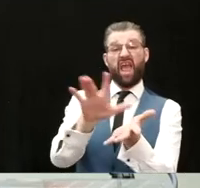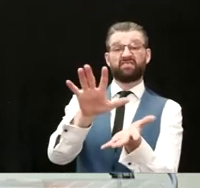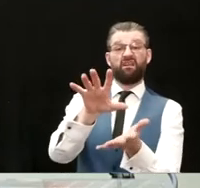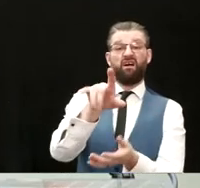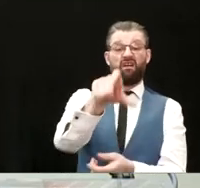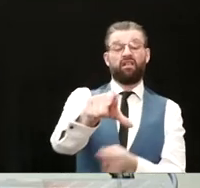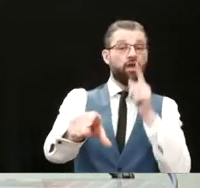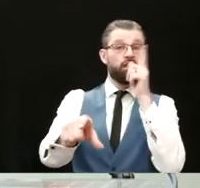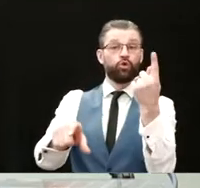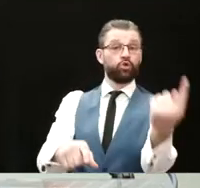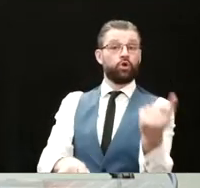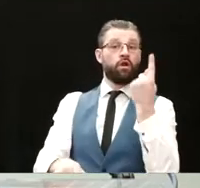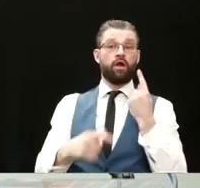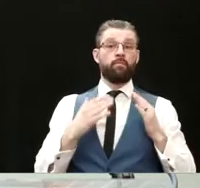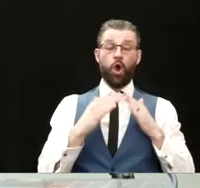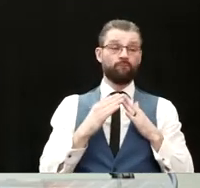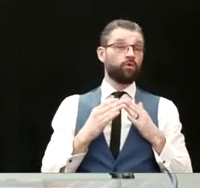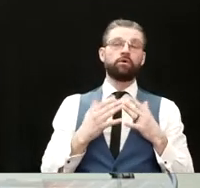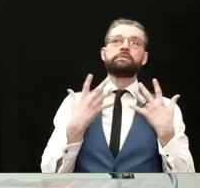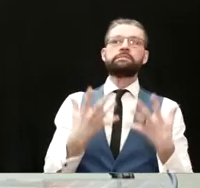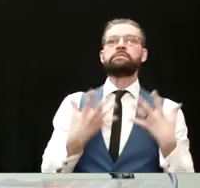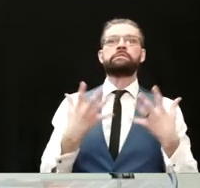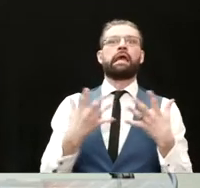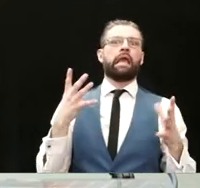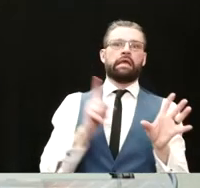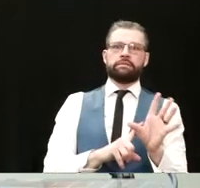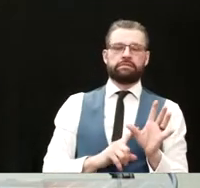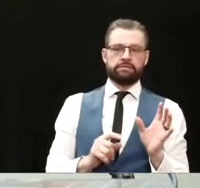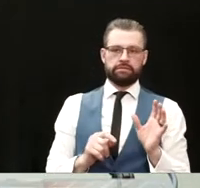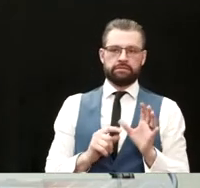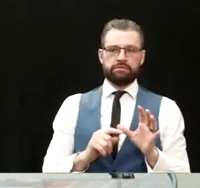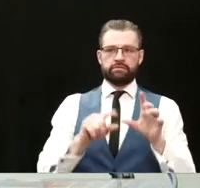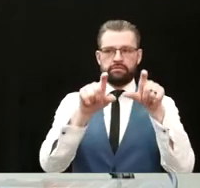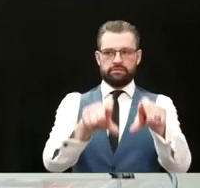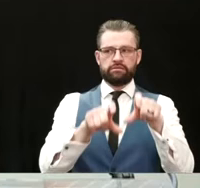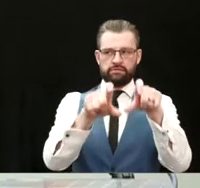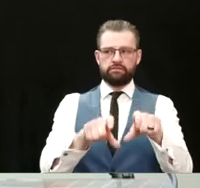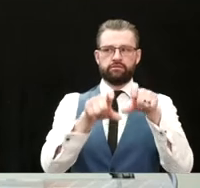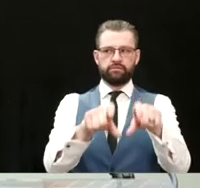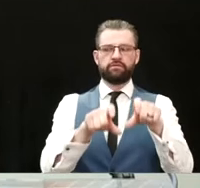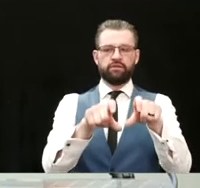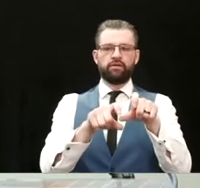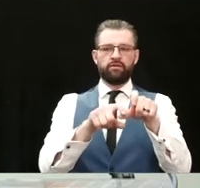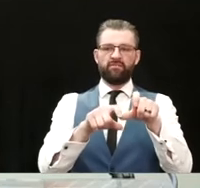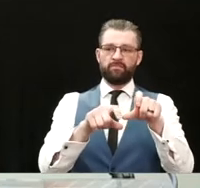not allowed to return home for decades. They formed the Rwandan Patriotic Front, RPF, and entered Rwanda